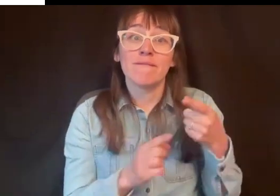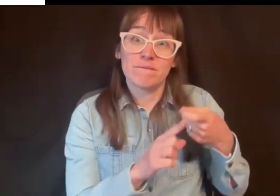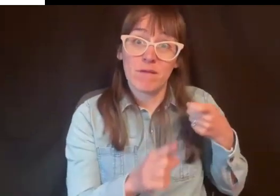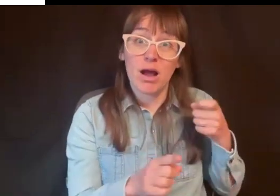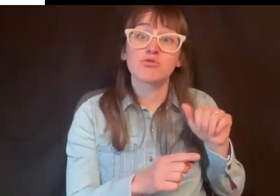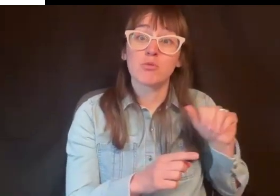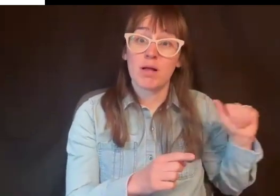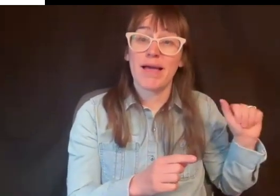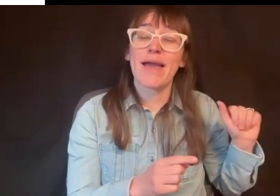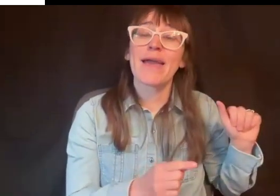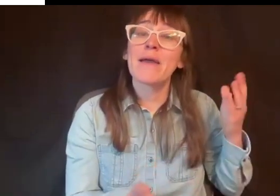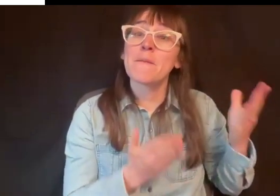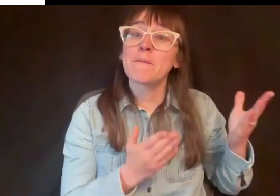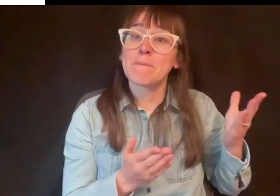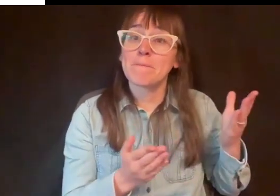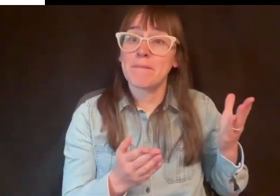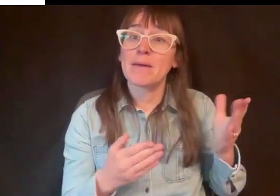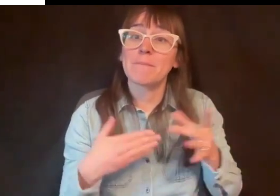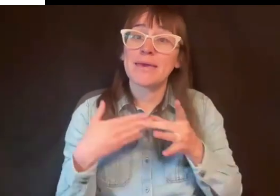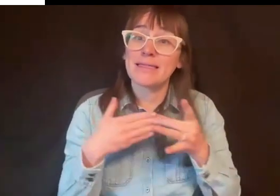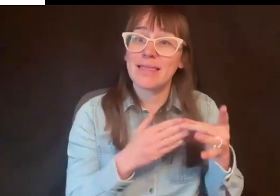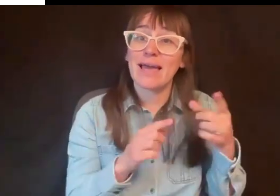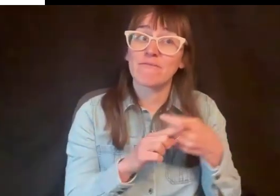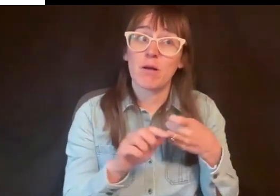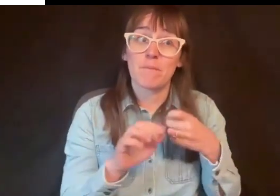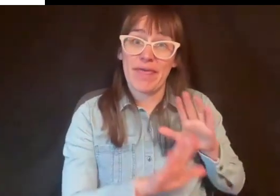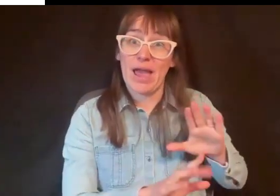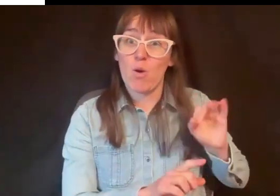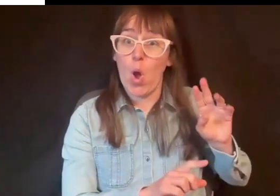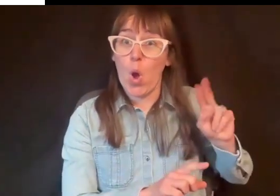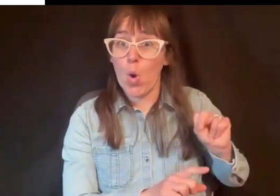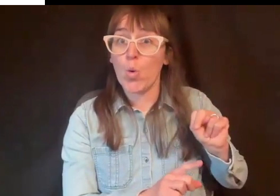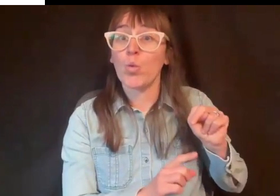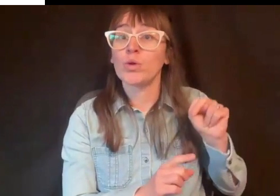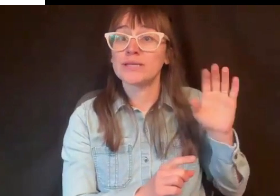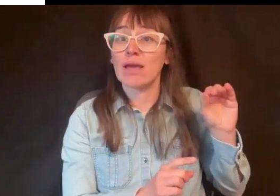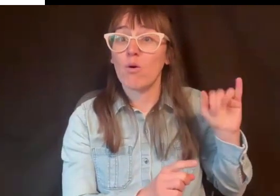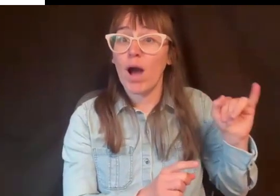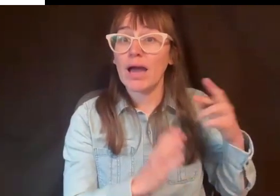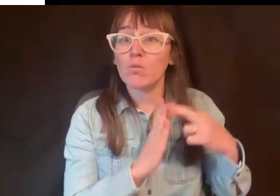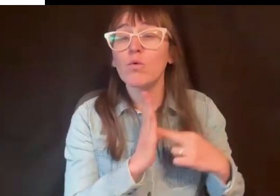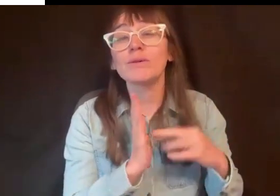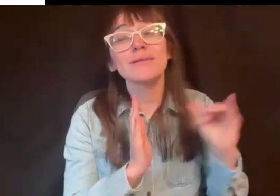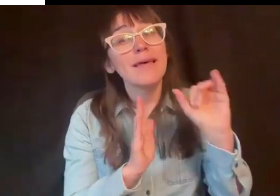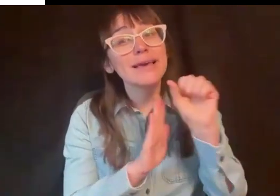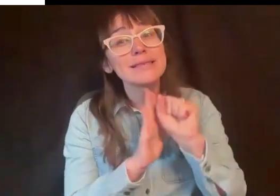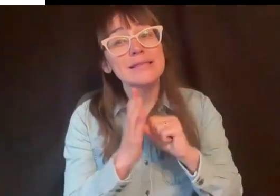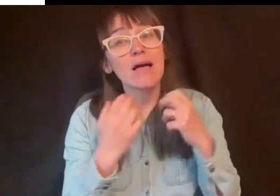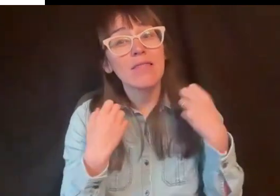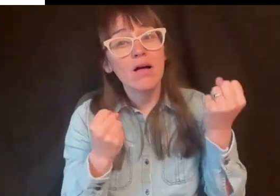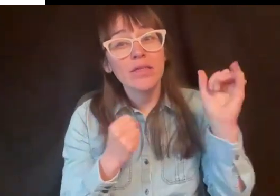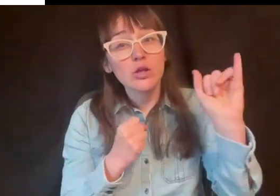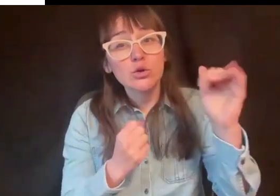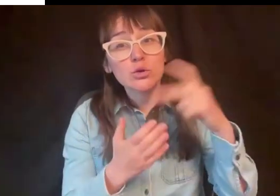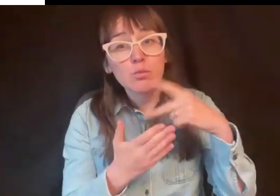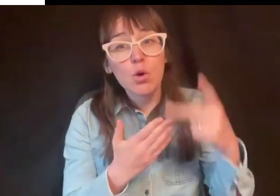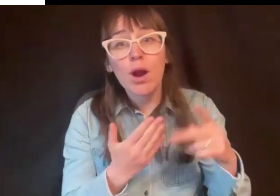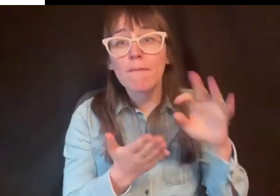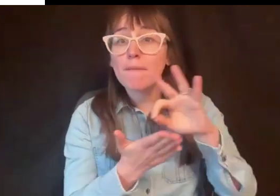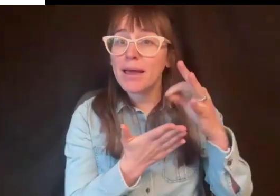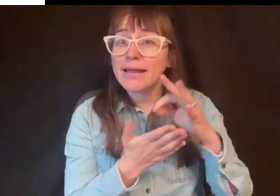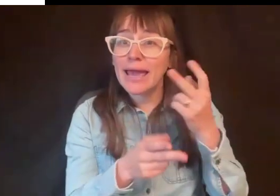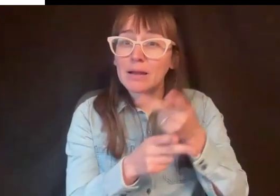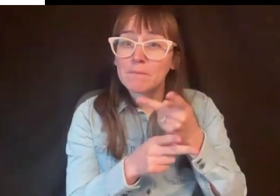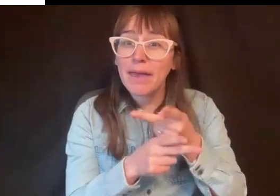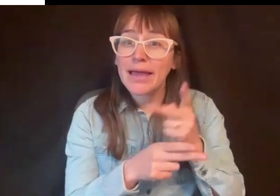may be governed by their own conflict of interest rules. For example, the state health insurance program or Medicaid managed care